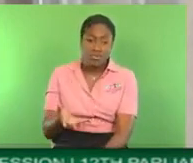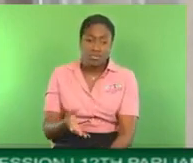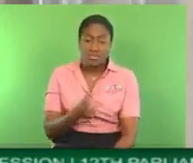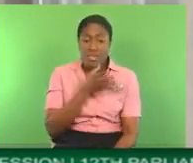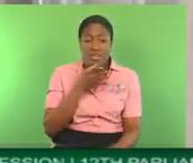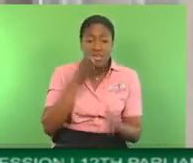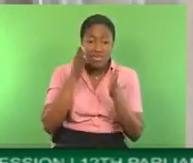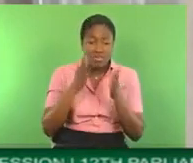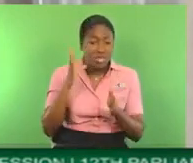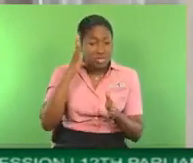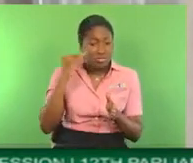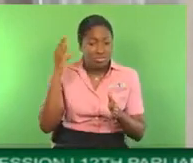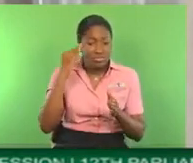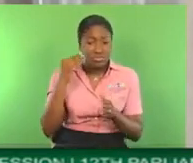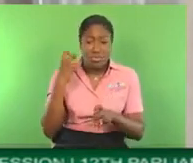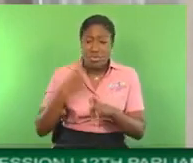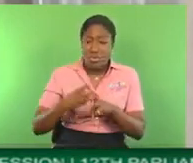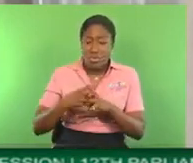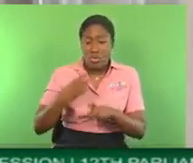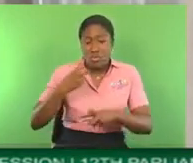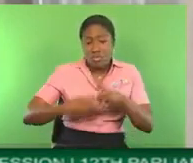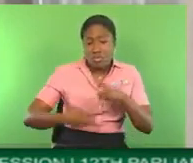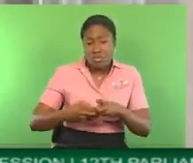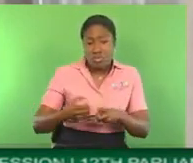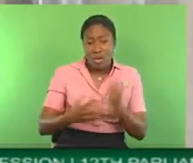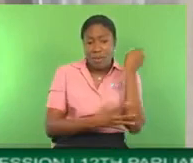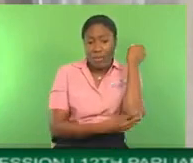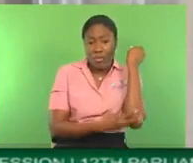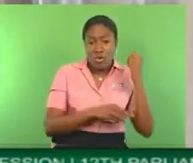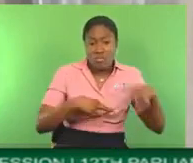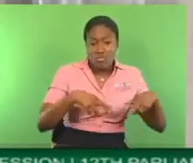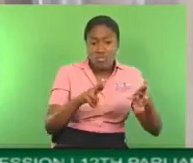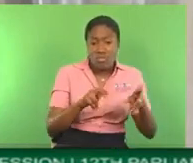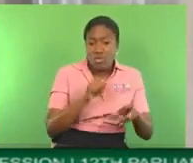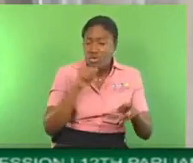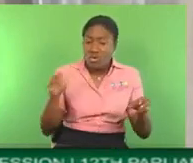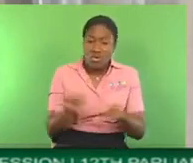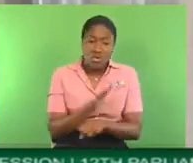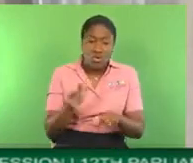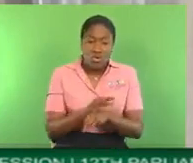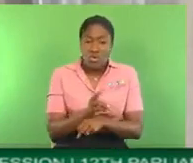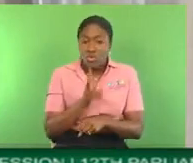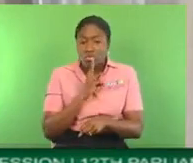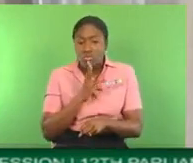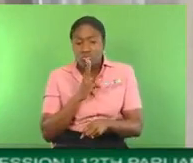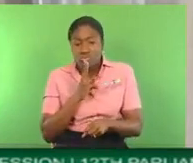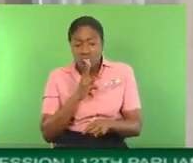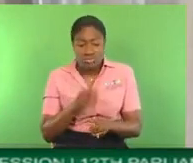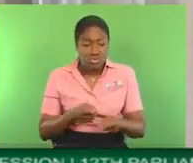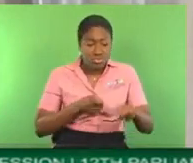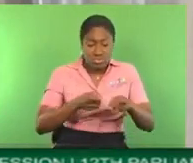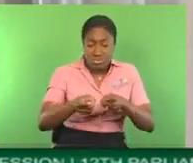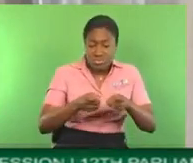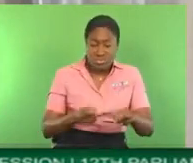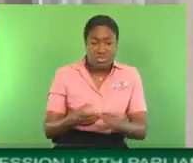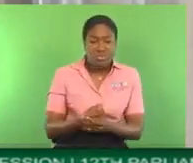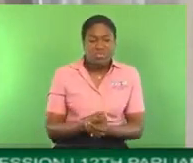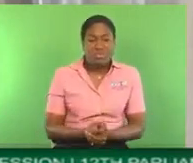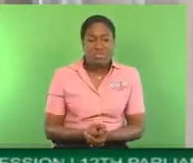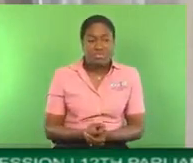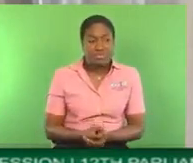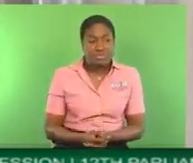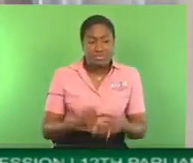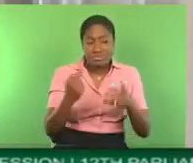face tremendous challenges due to poor roads, inadequate irrigation systems, and outdated storage facilities.